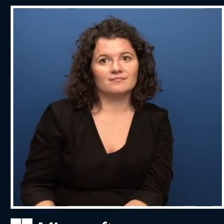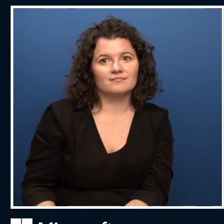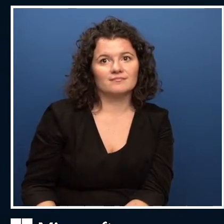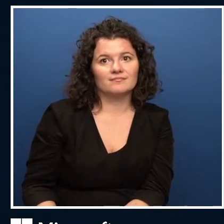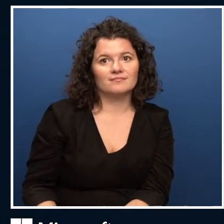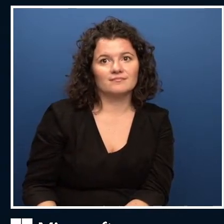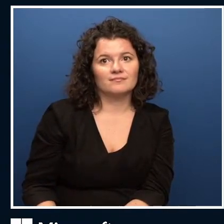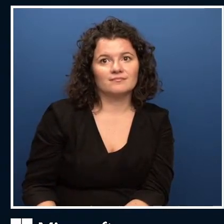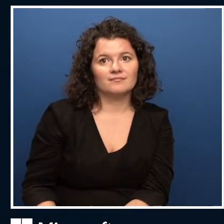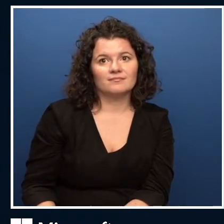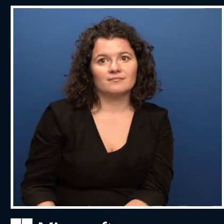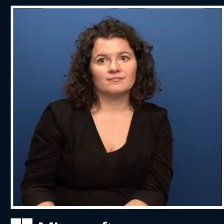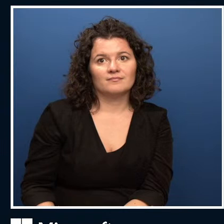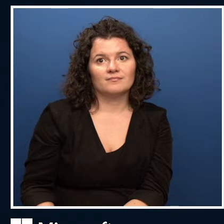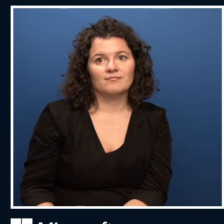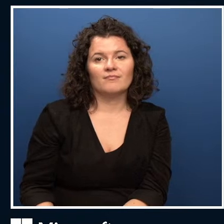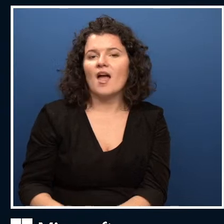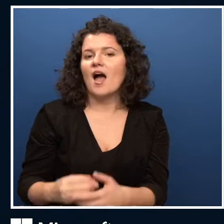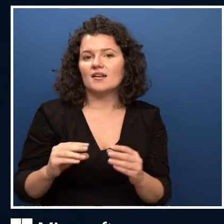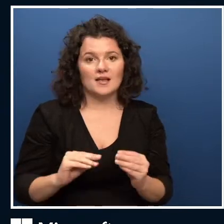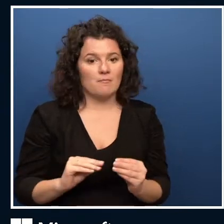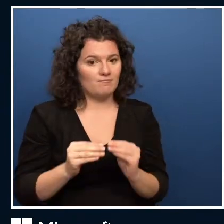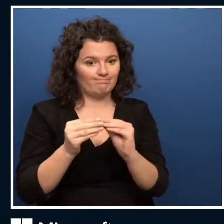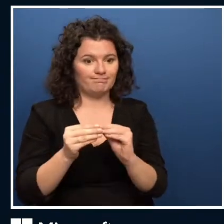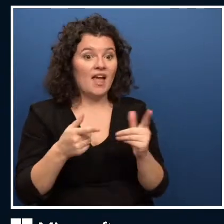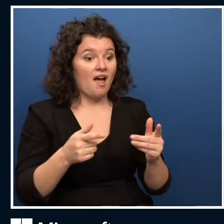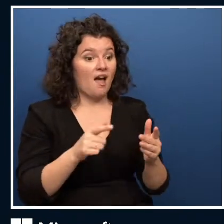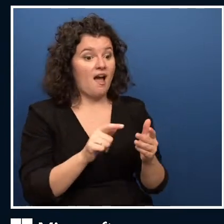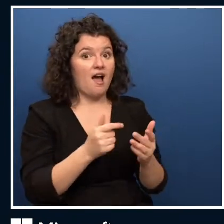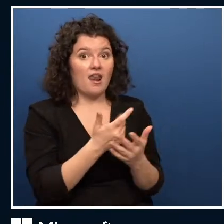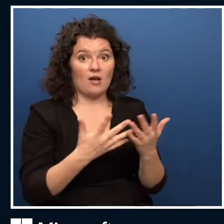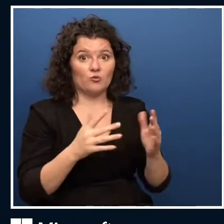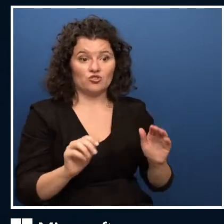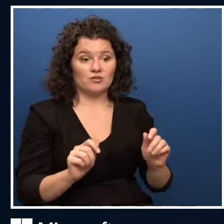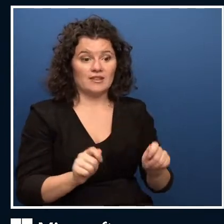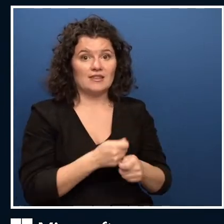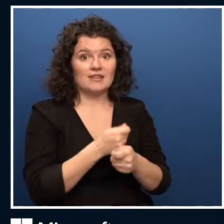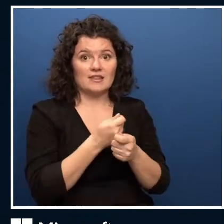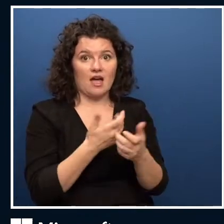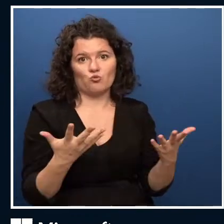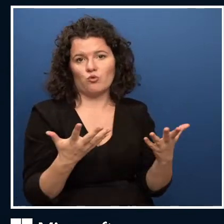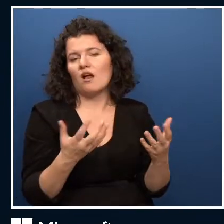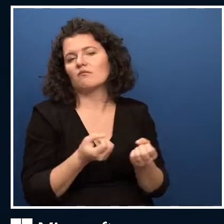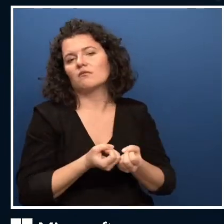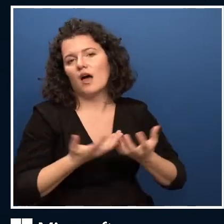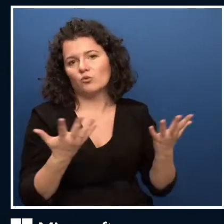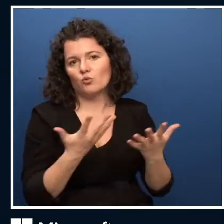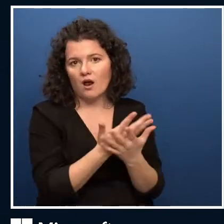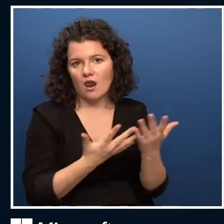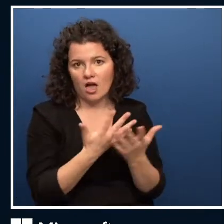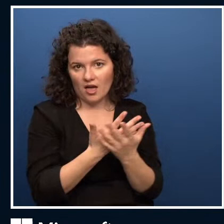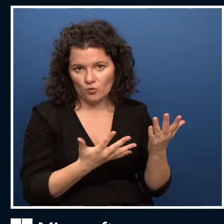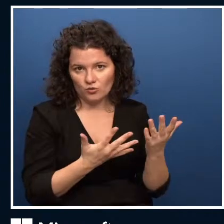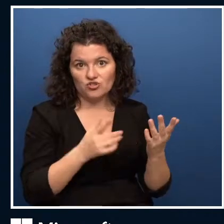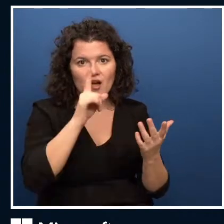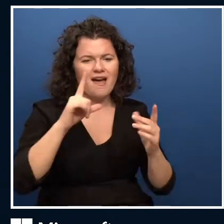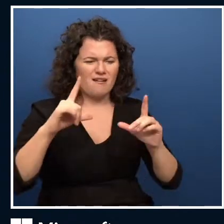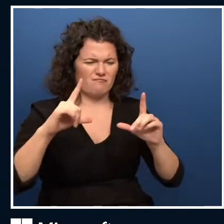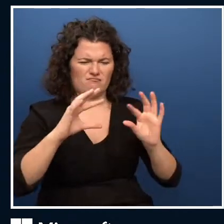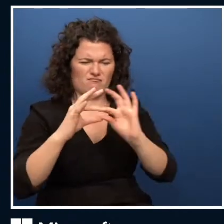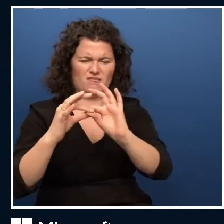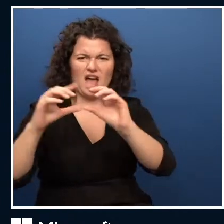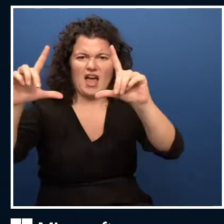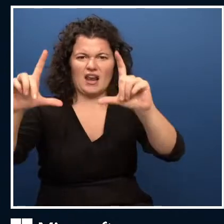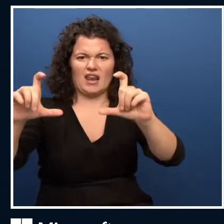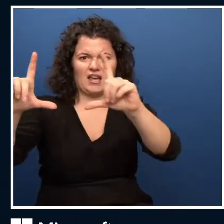and natural language. And the question in the chat is, to which extent we can extend transformers to replace LSTMs